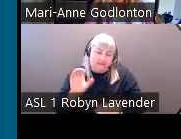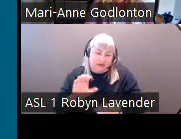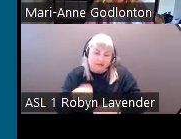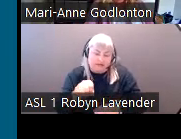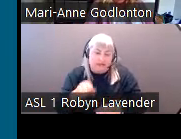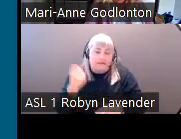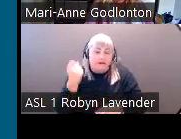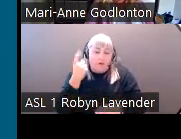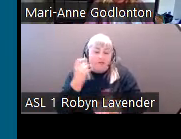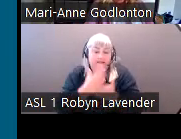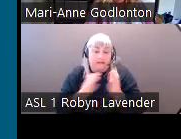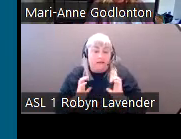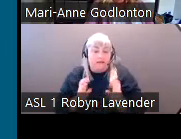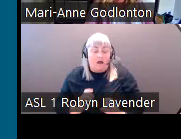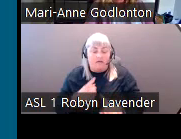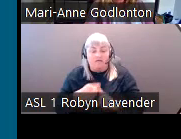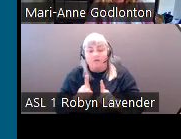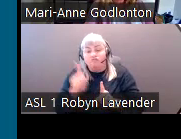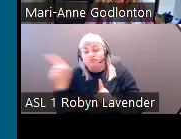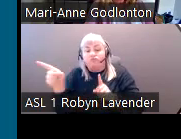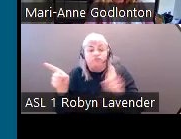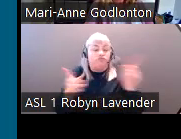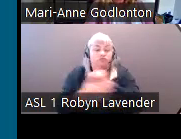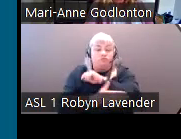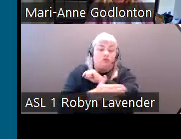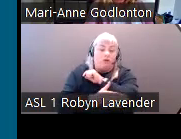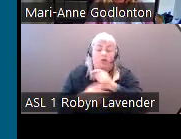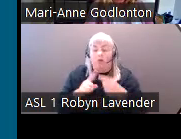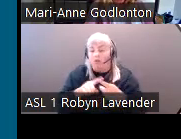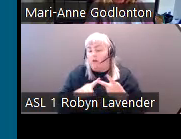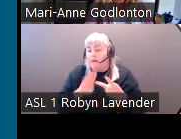have clients that come from rural Alberta. We have clients come from BC,